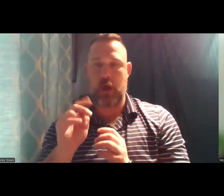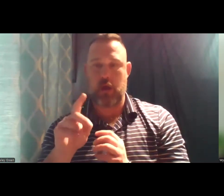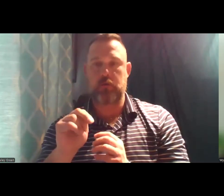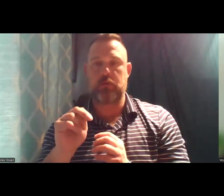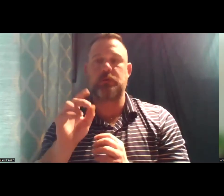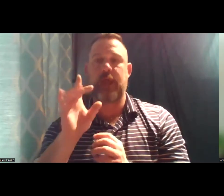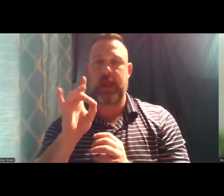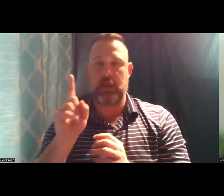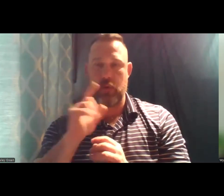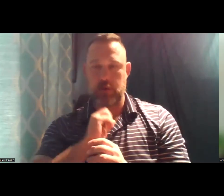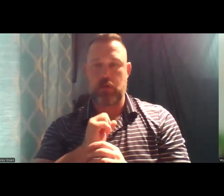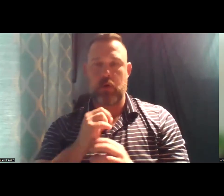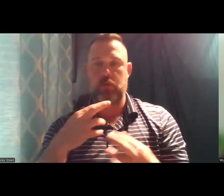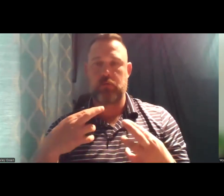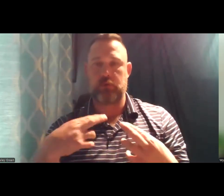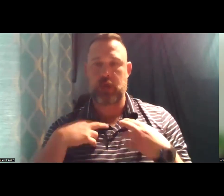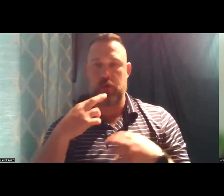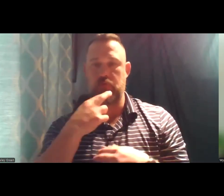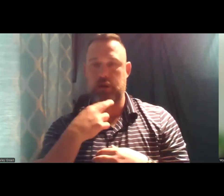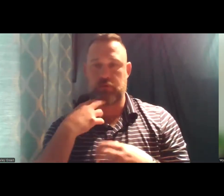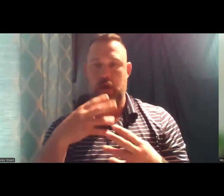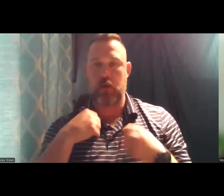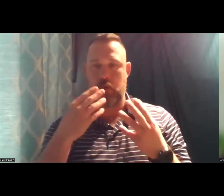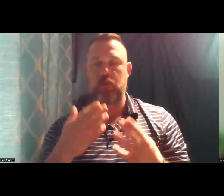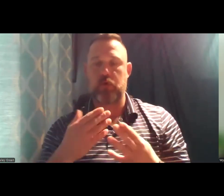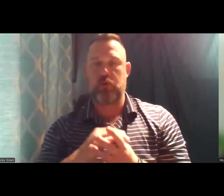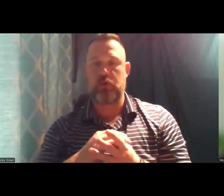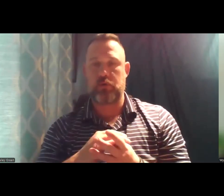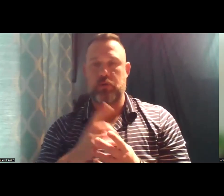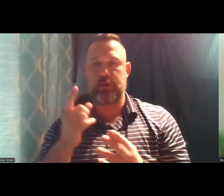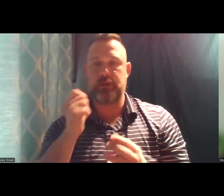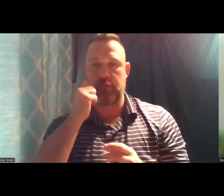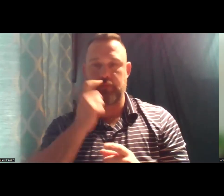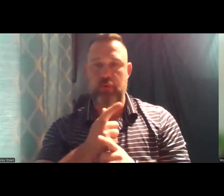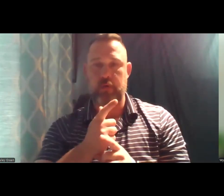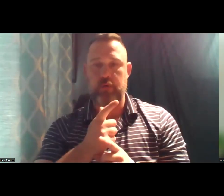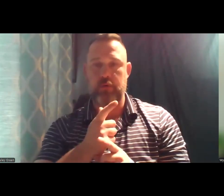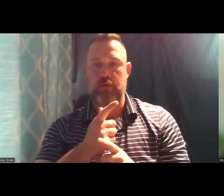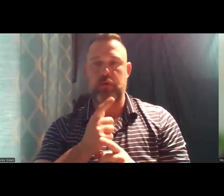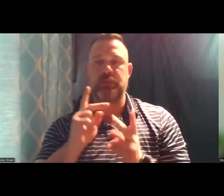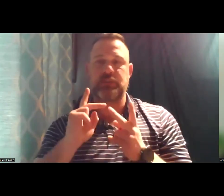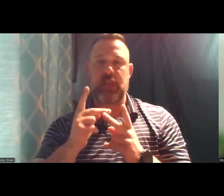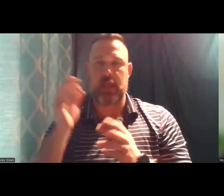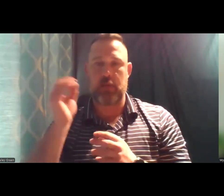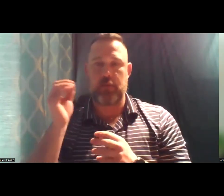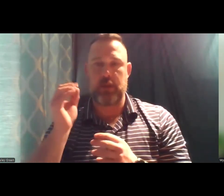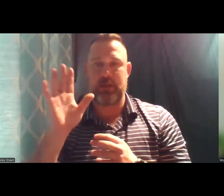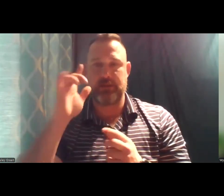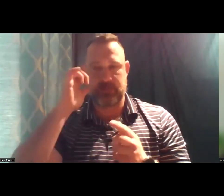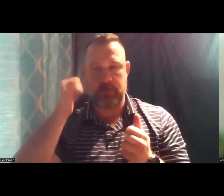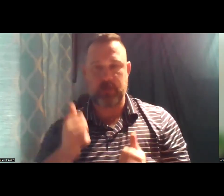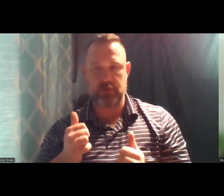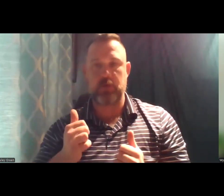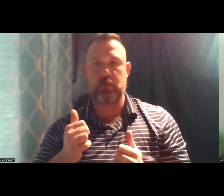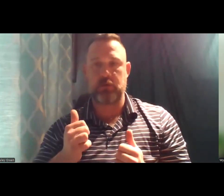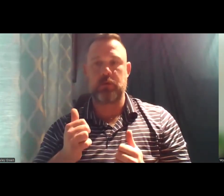years old and a retired restaurant owner and importer. His brother Bob sought a second opinion regarding Dawn's dementia